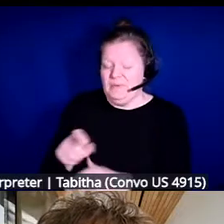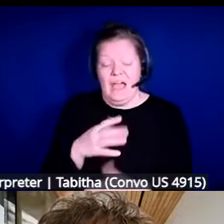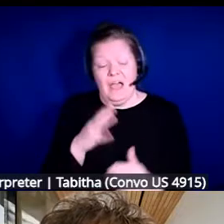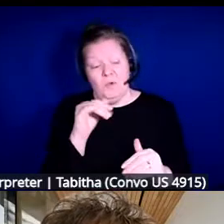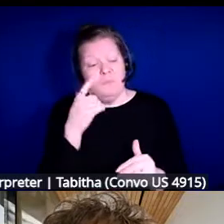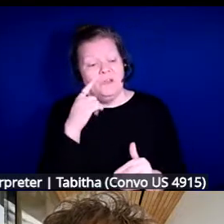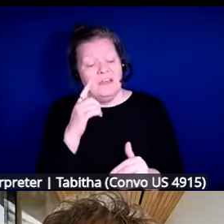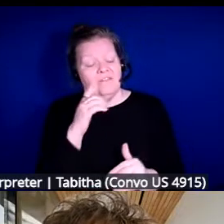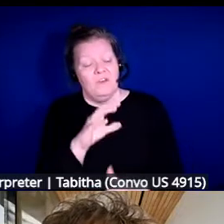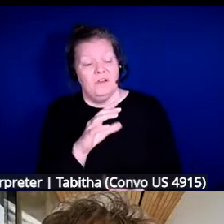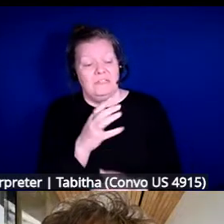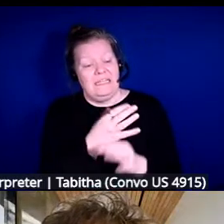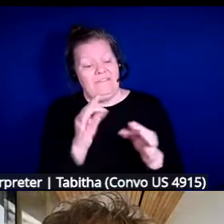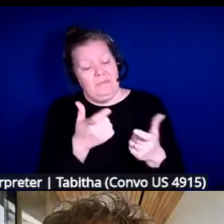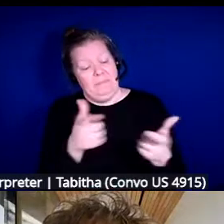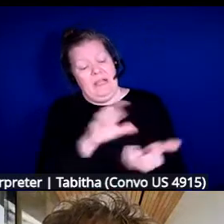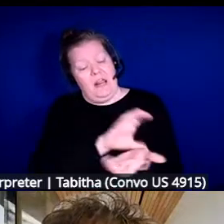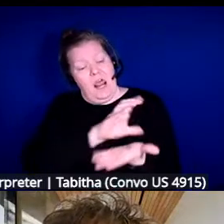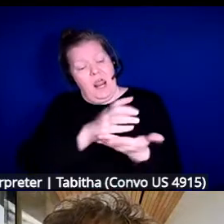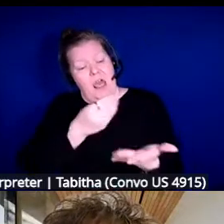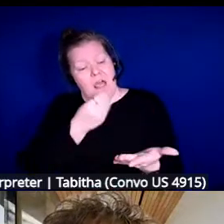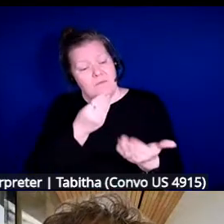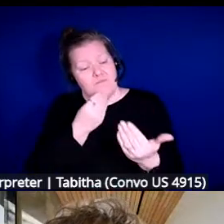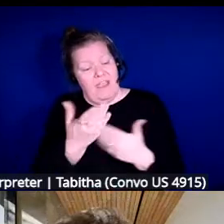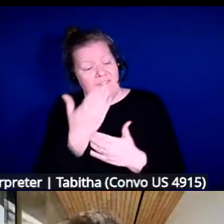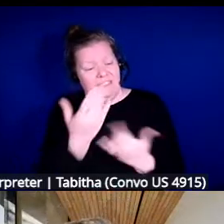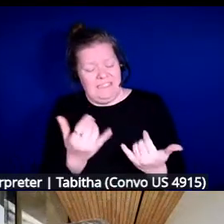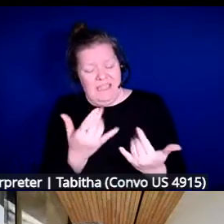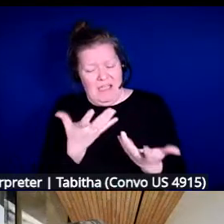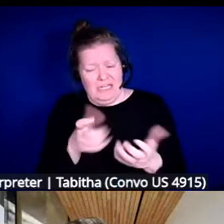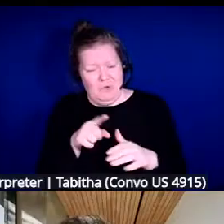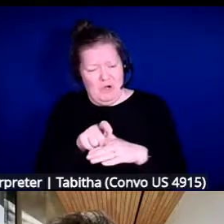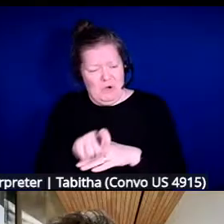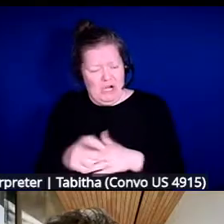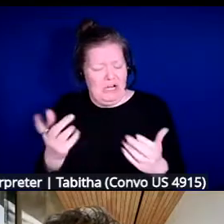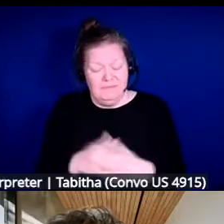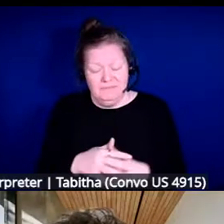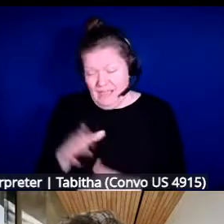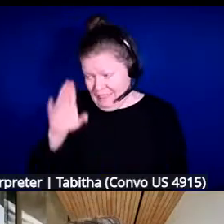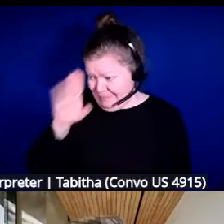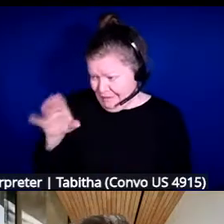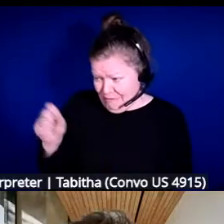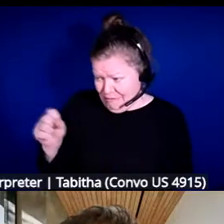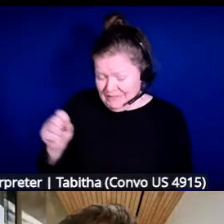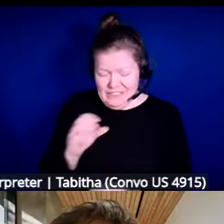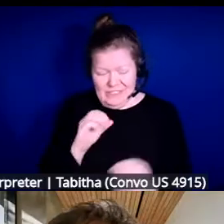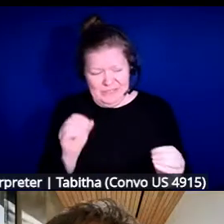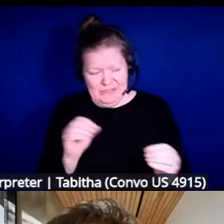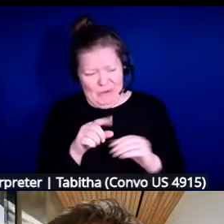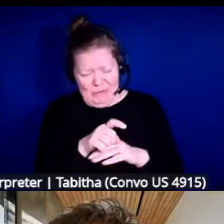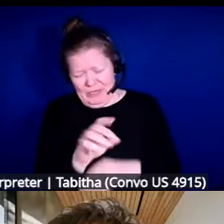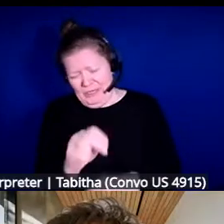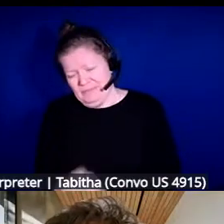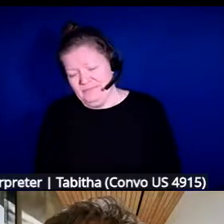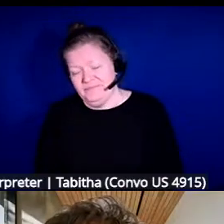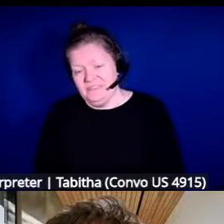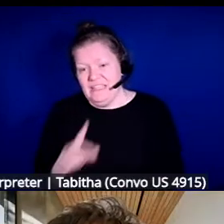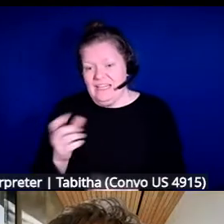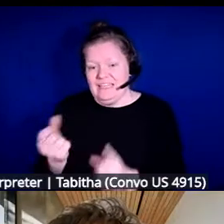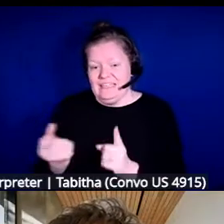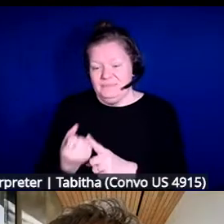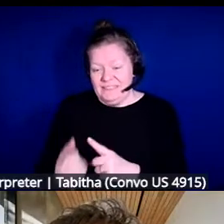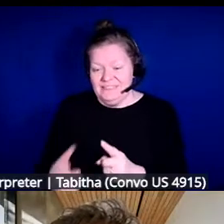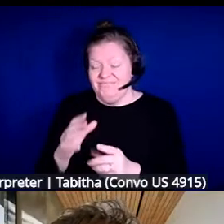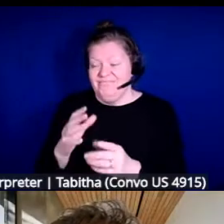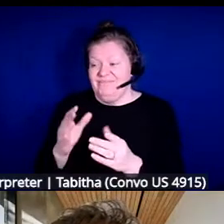a gross. continental breakfast at this point, and I don't need a worm. Hello. Yeah, they need no worms. Like hit me with the Early continental bird